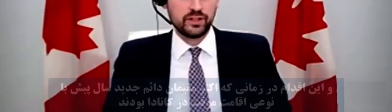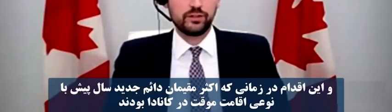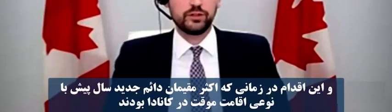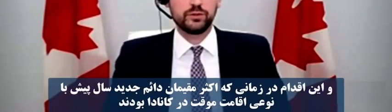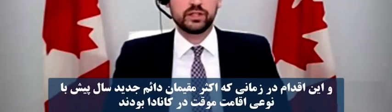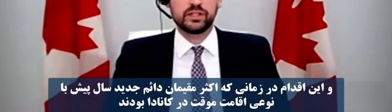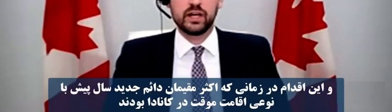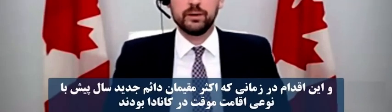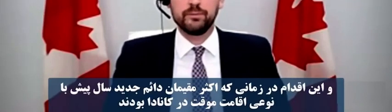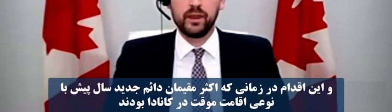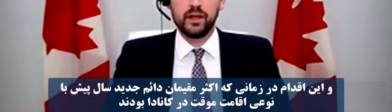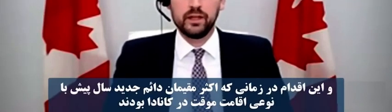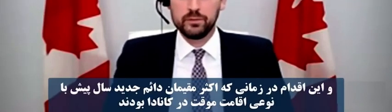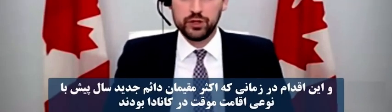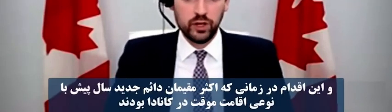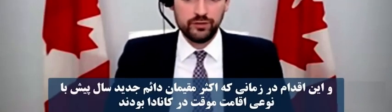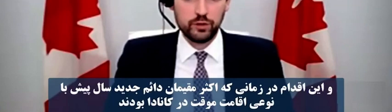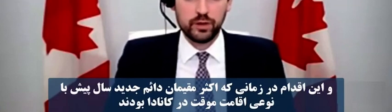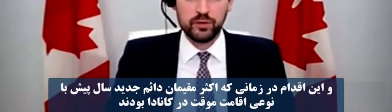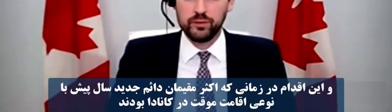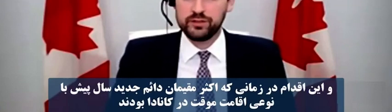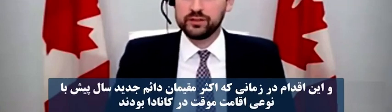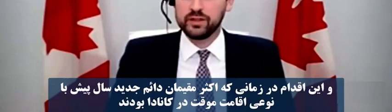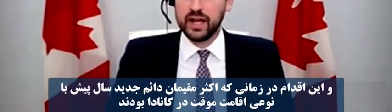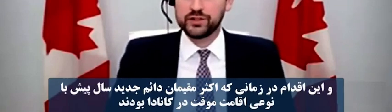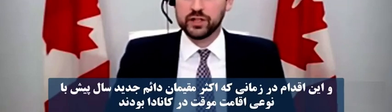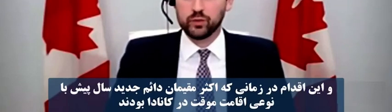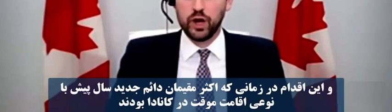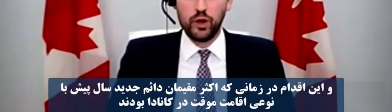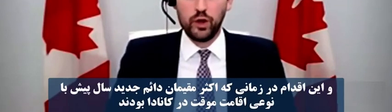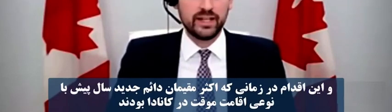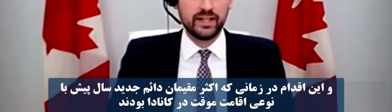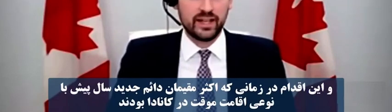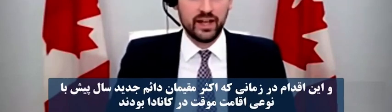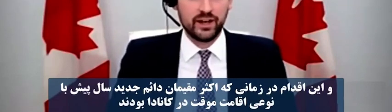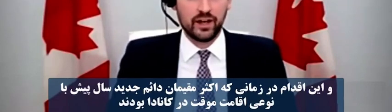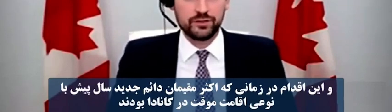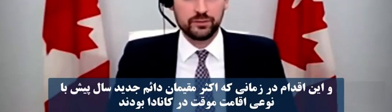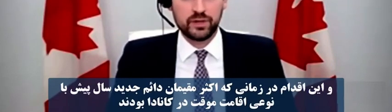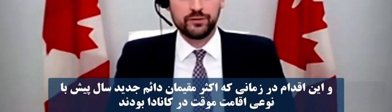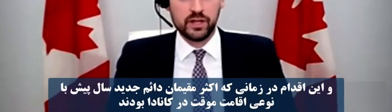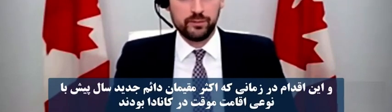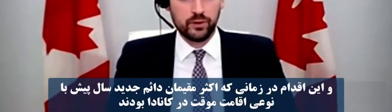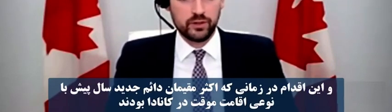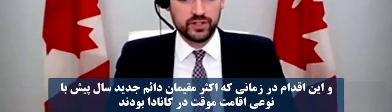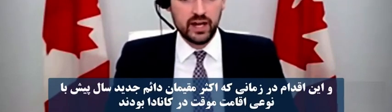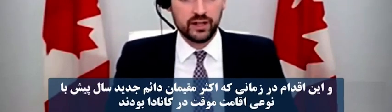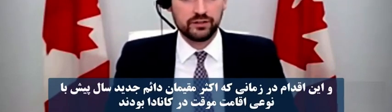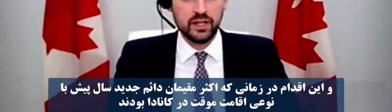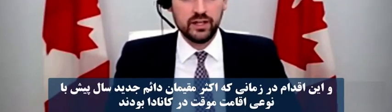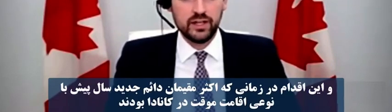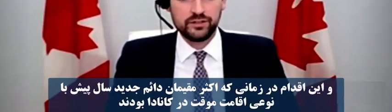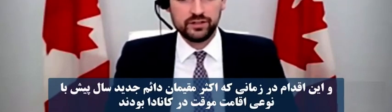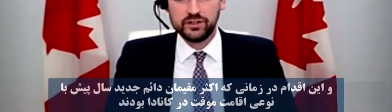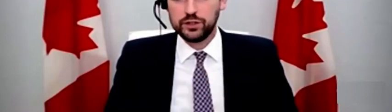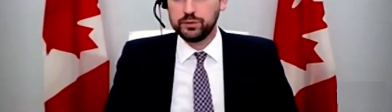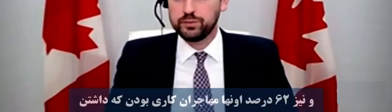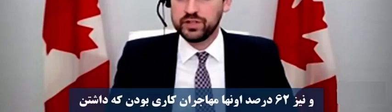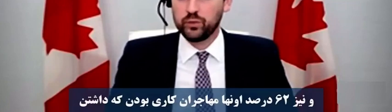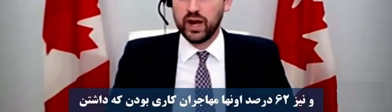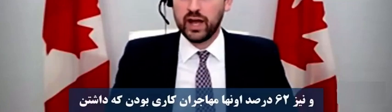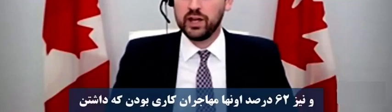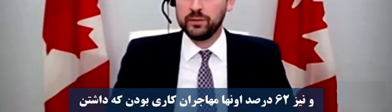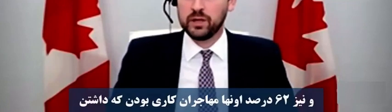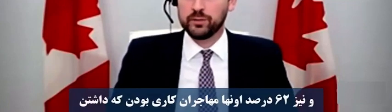pandemic, which was the right thing to do at the time. The majority of new permanent residents last year were already in Canada on some kind of temporary status,